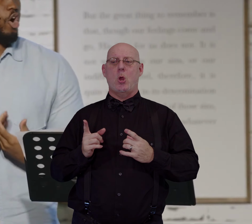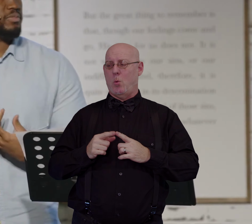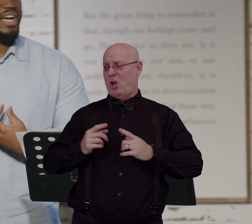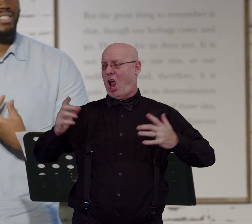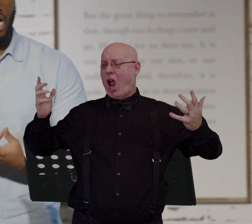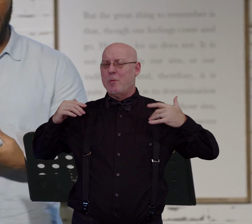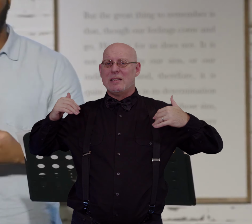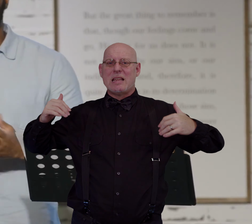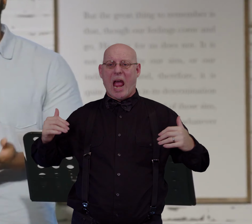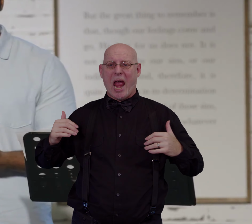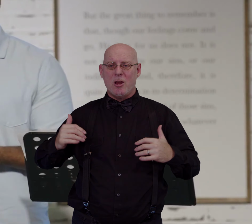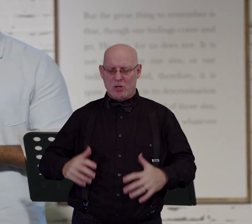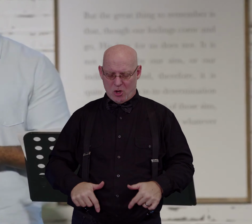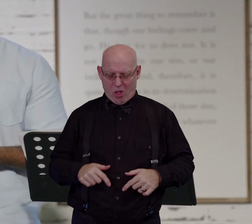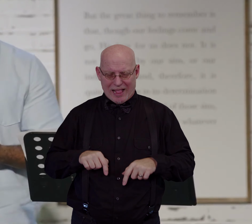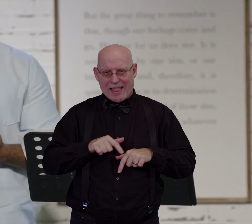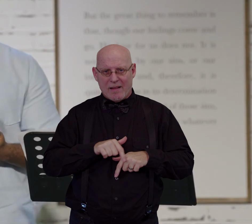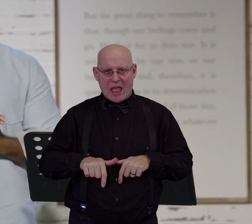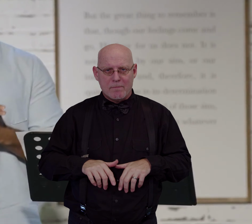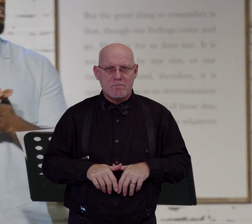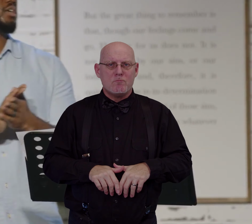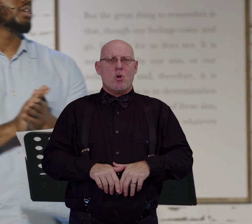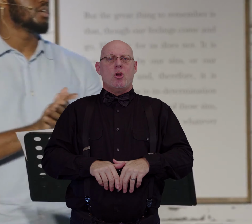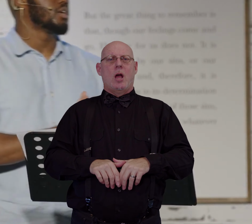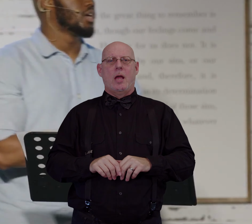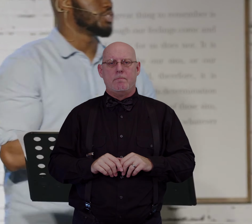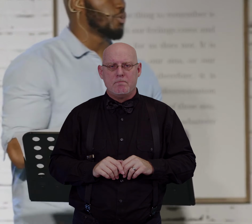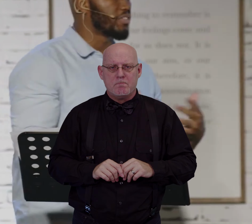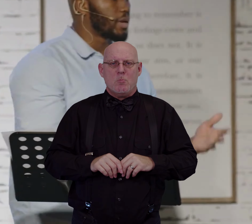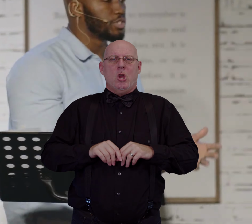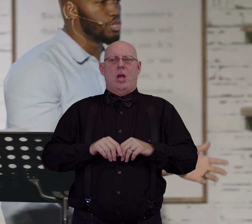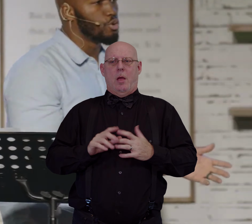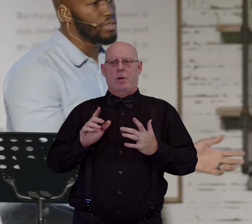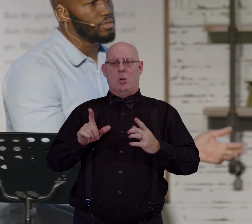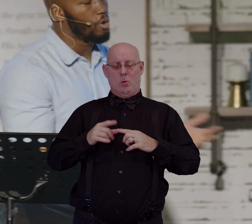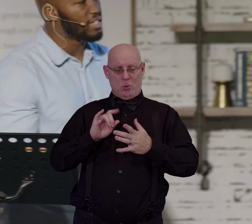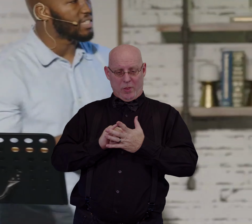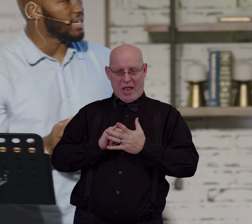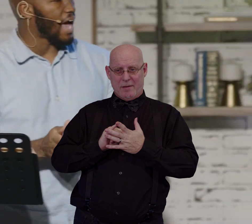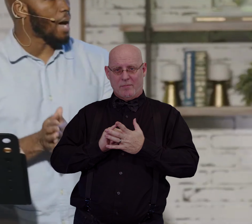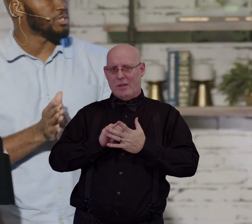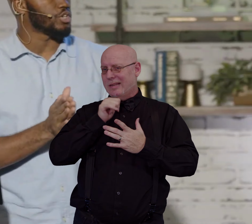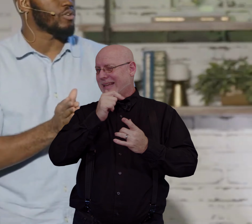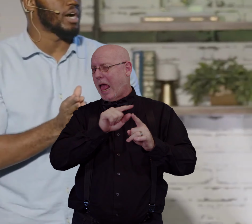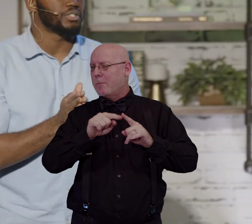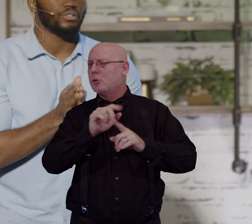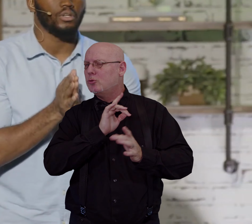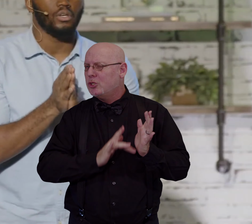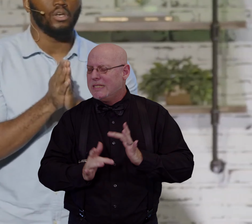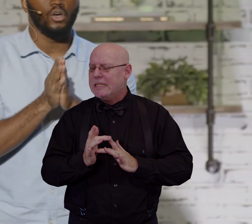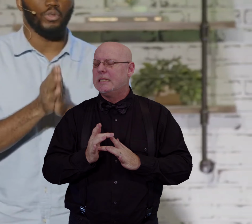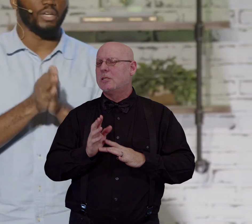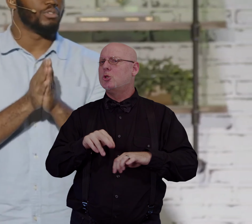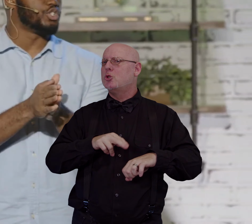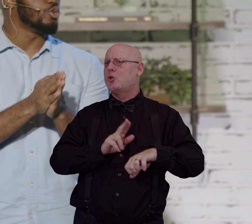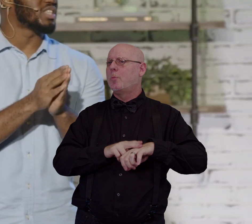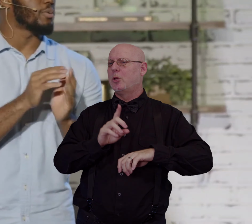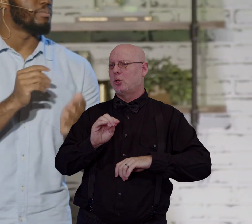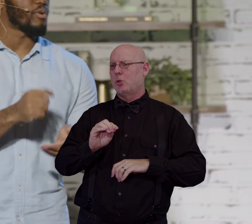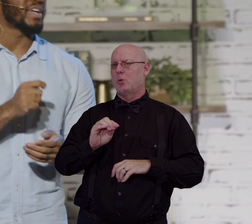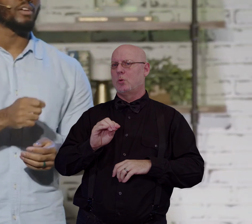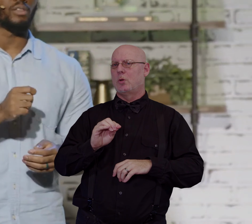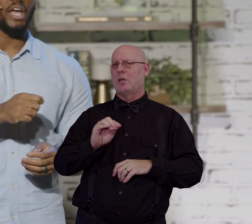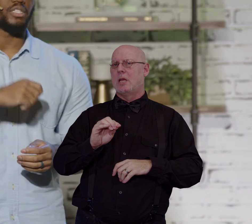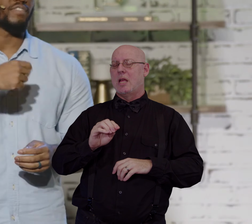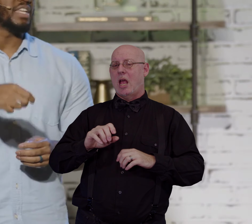when your arms got tired, you would push up with your feet. And so what they would do, and though this didn't happen to Christ, what they would do is they